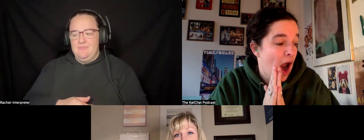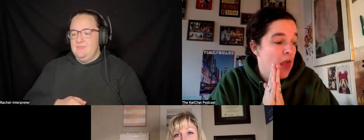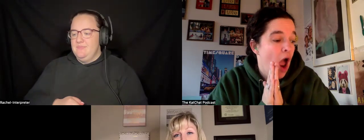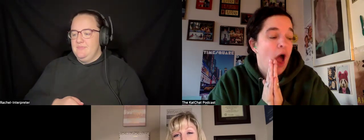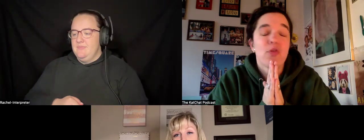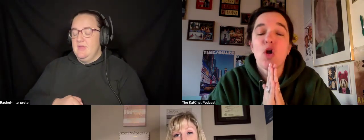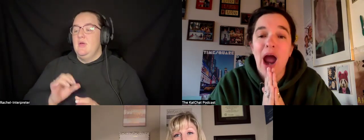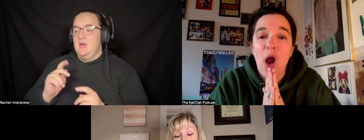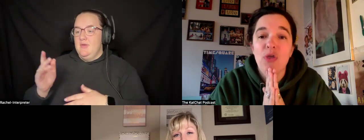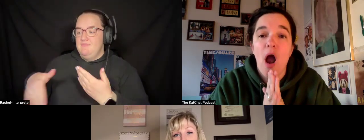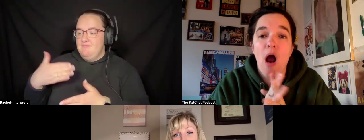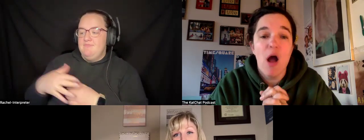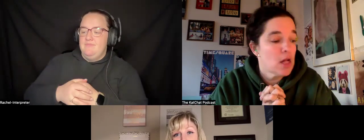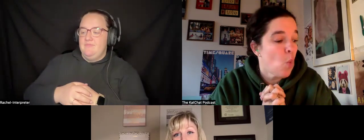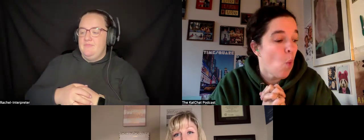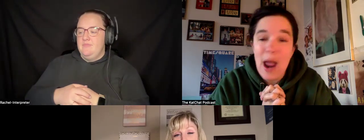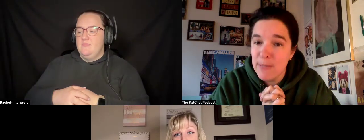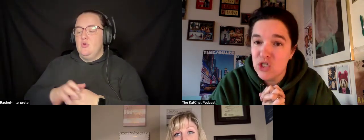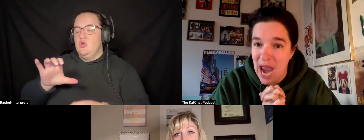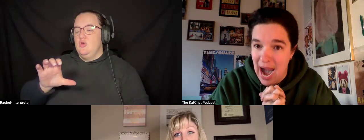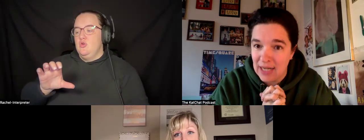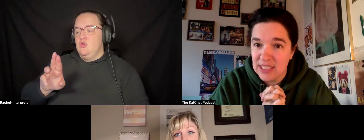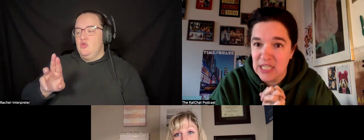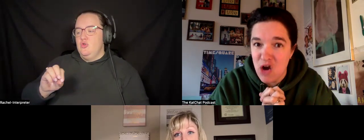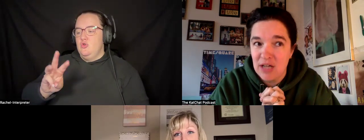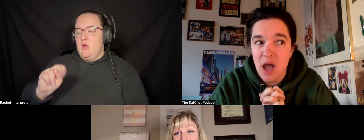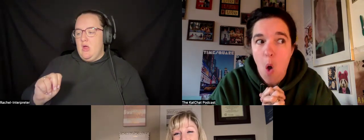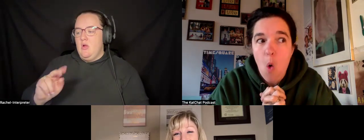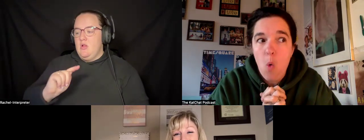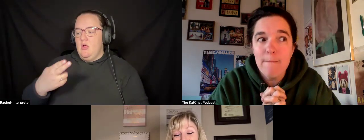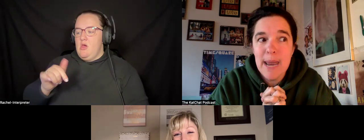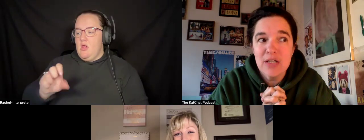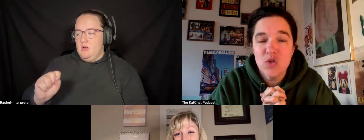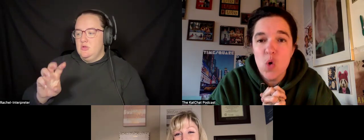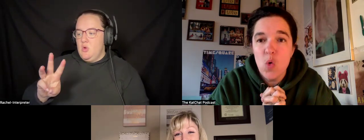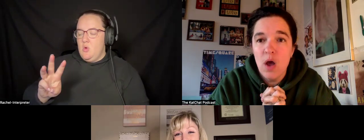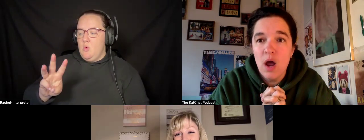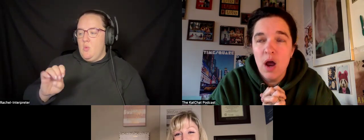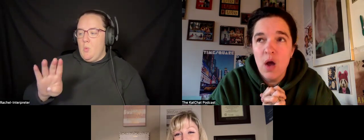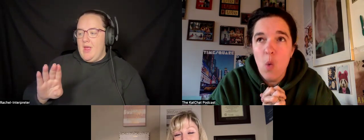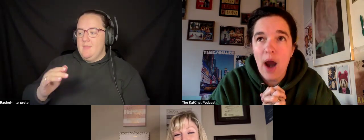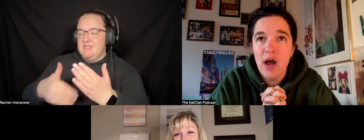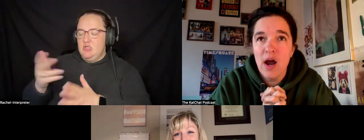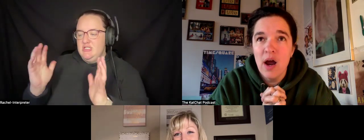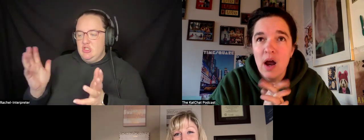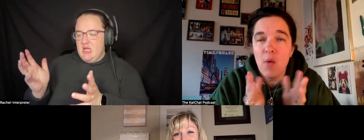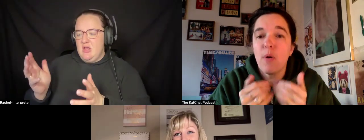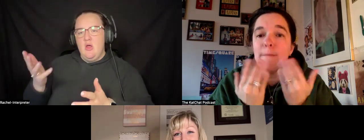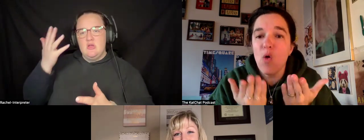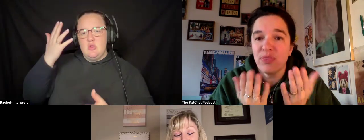moving on. The Crown, the Hall, web chat series. What made you